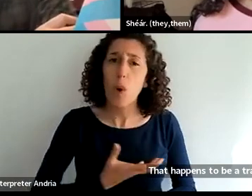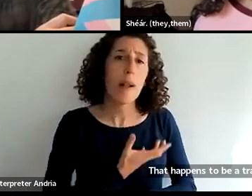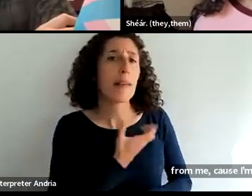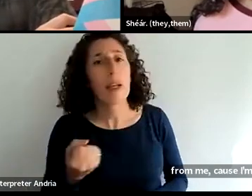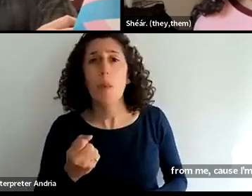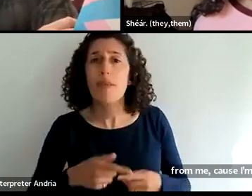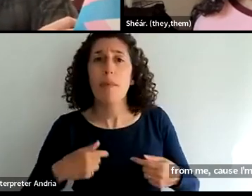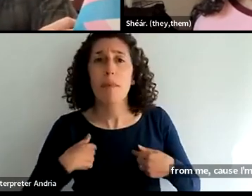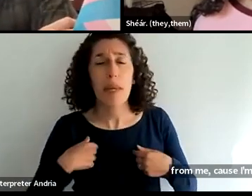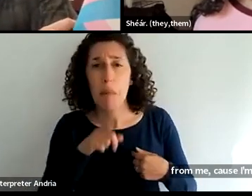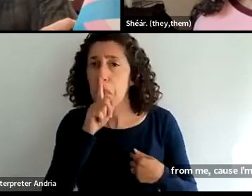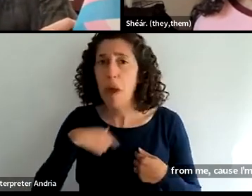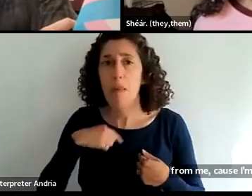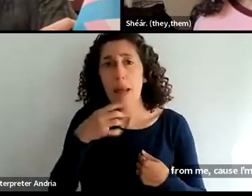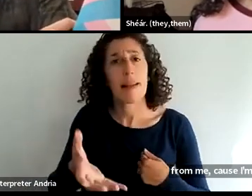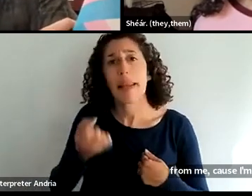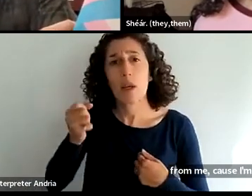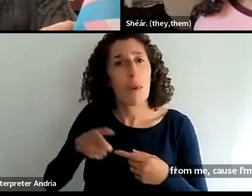come together.